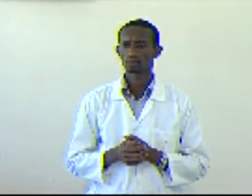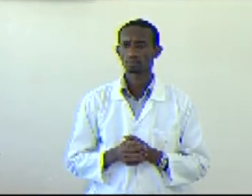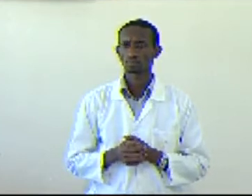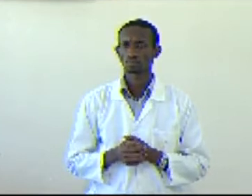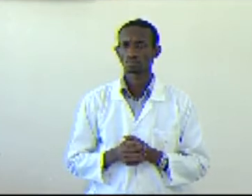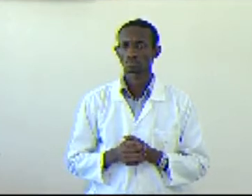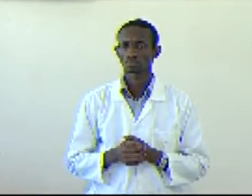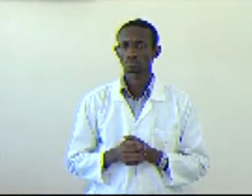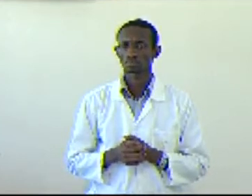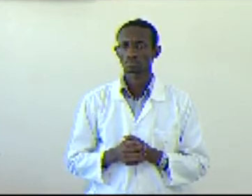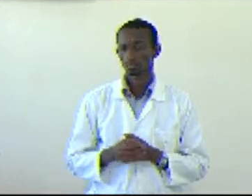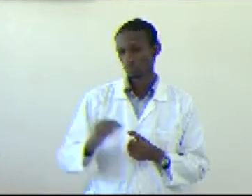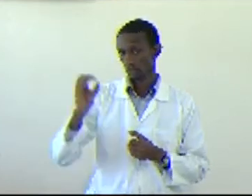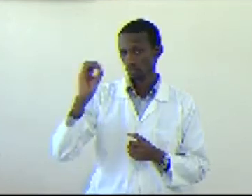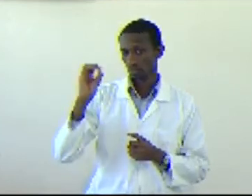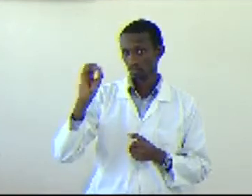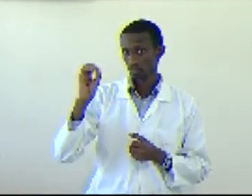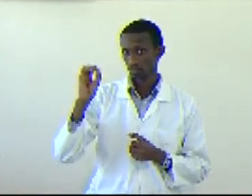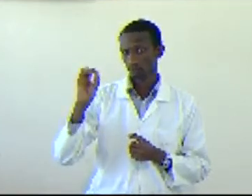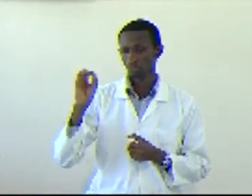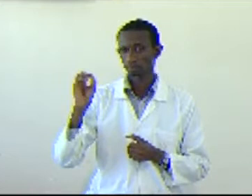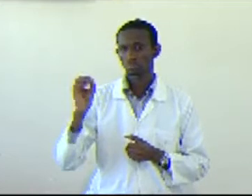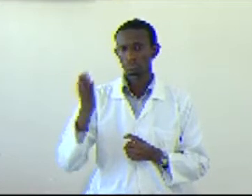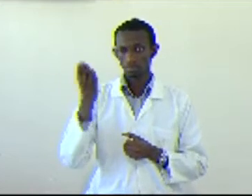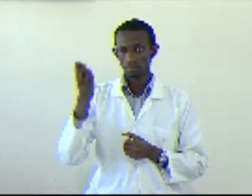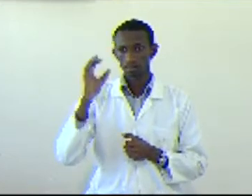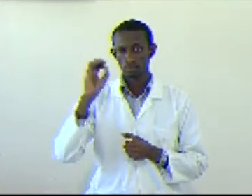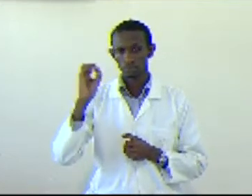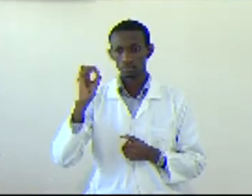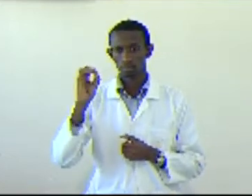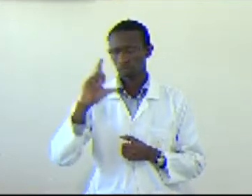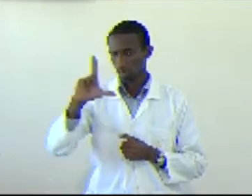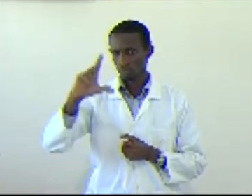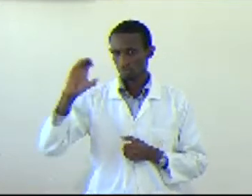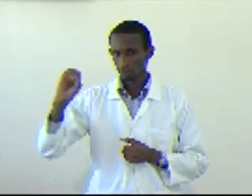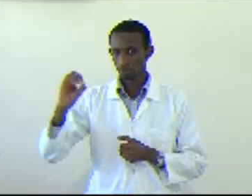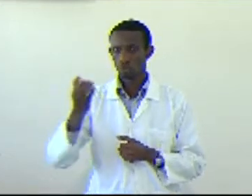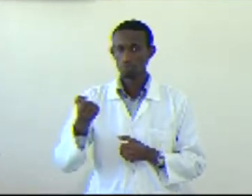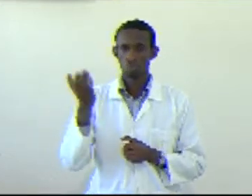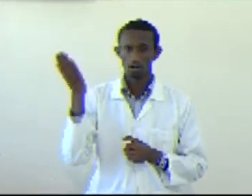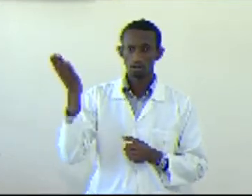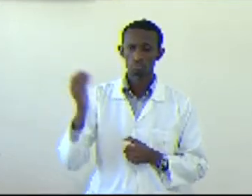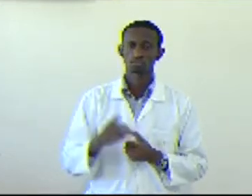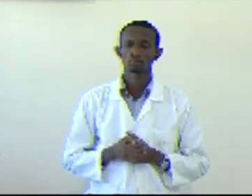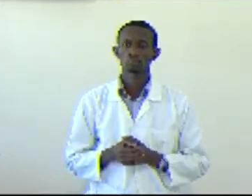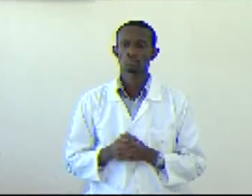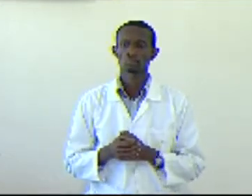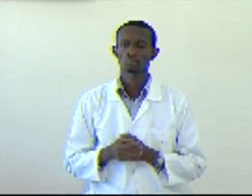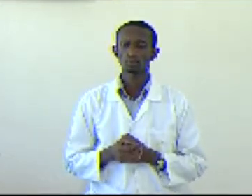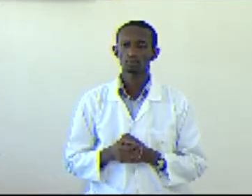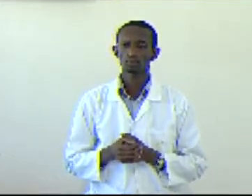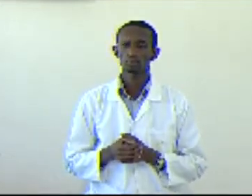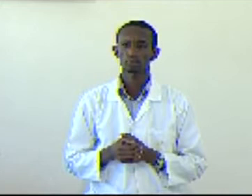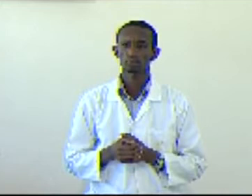L0, it is the big one. So this is the L0 from here up to there. So then from here up to that is L, which